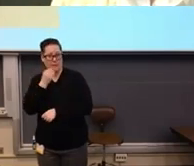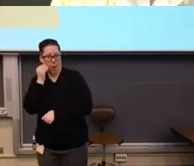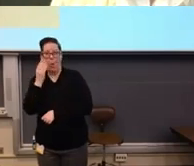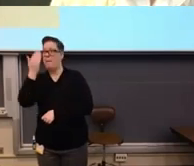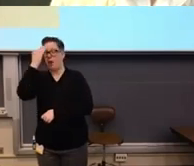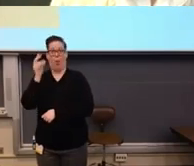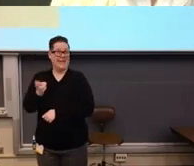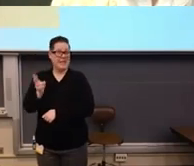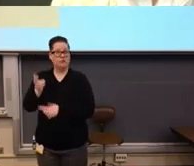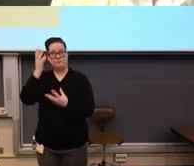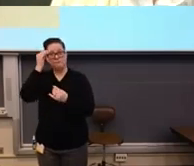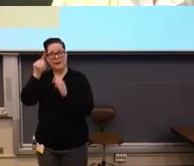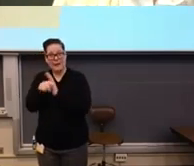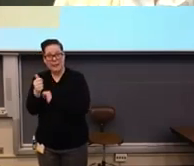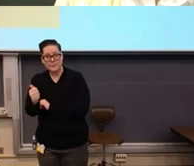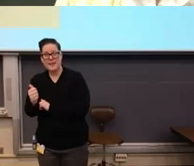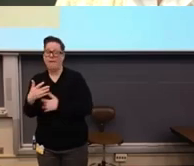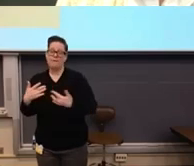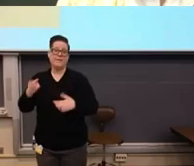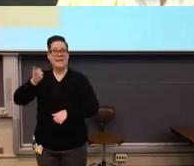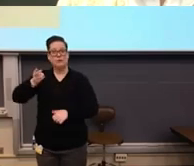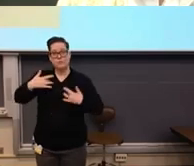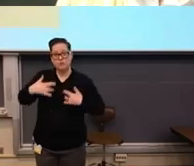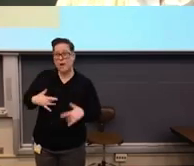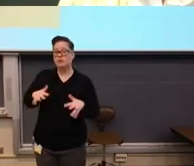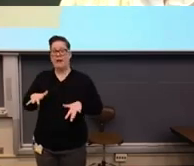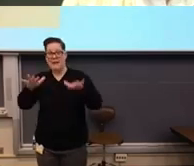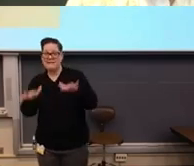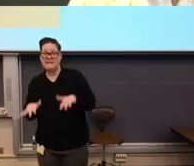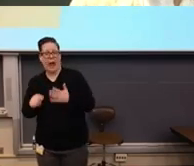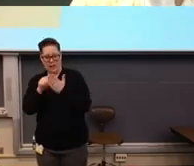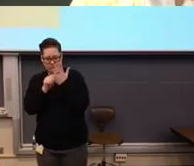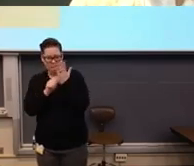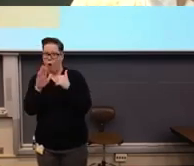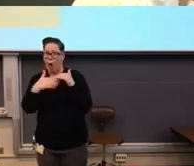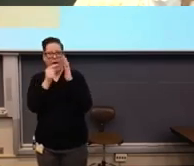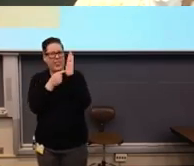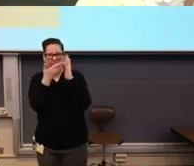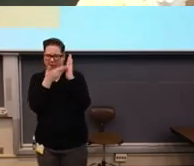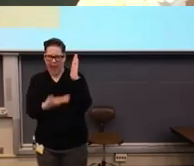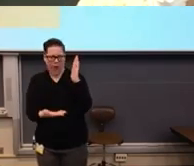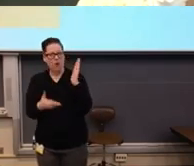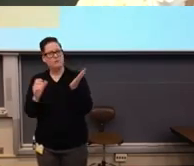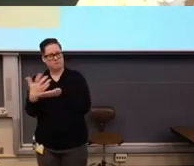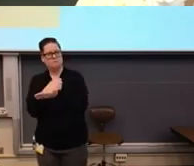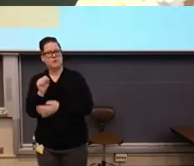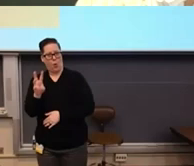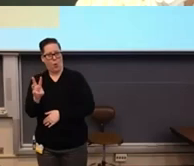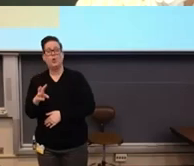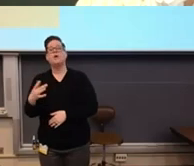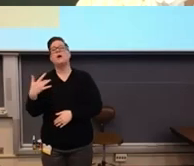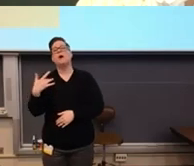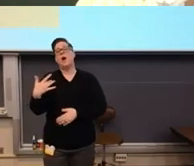of suicidal ideation, depression, or anxiety. And typically the social workers, they prepare a